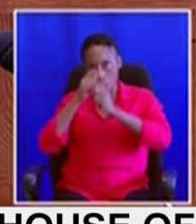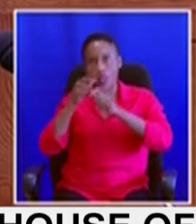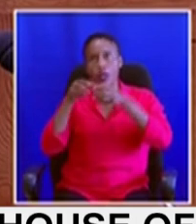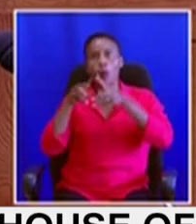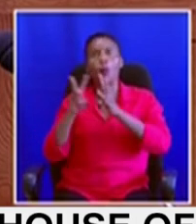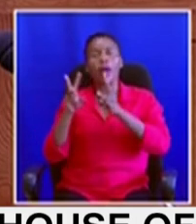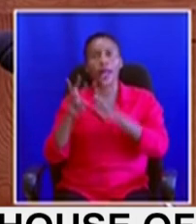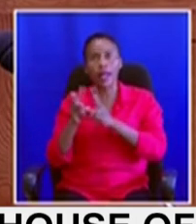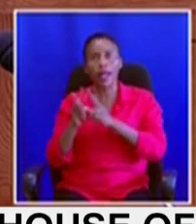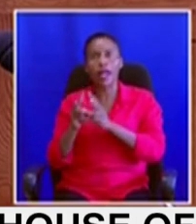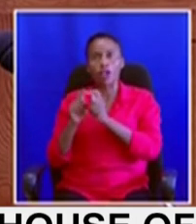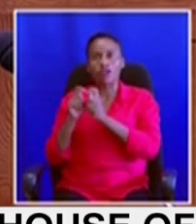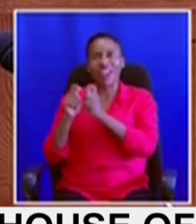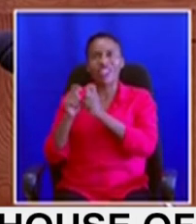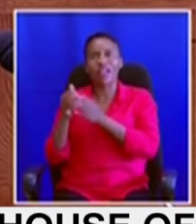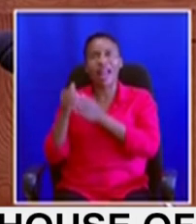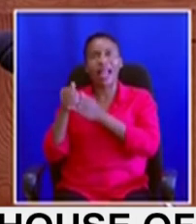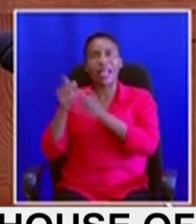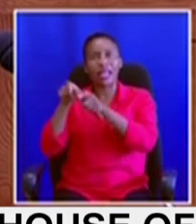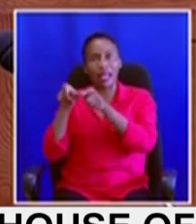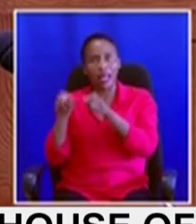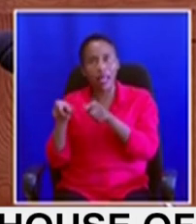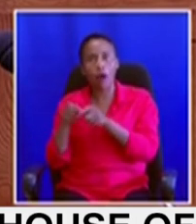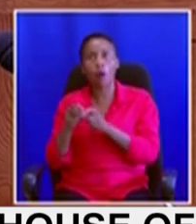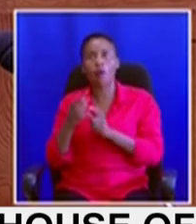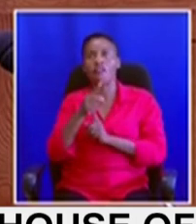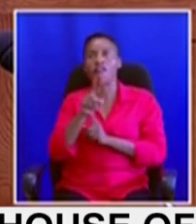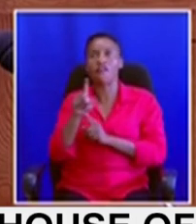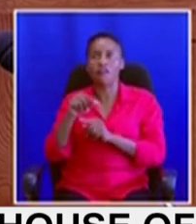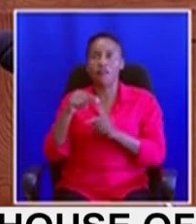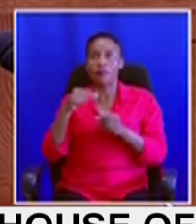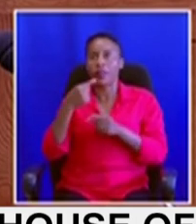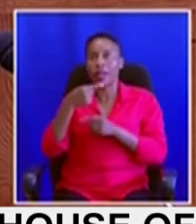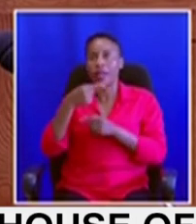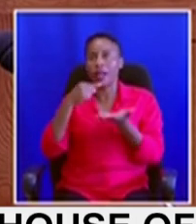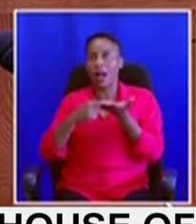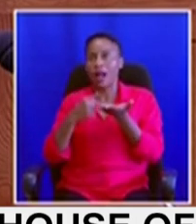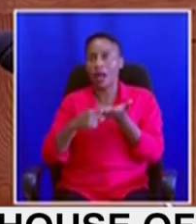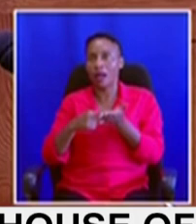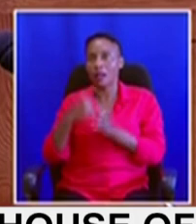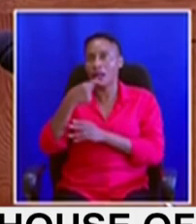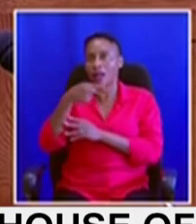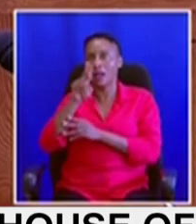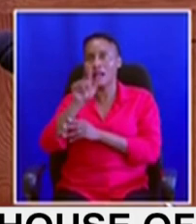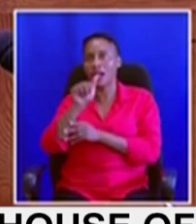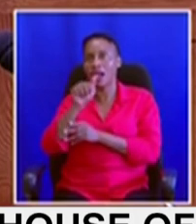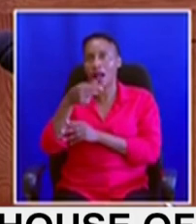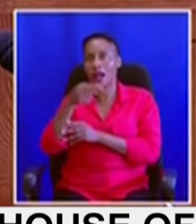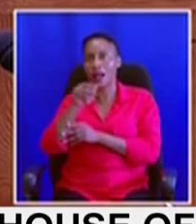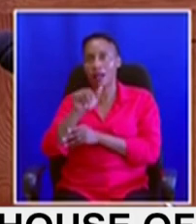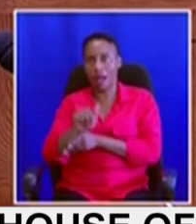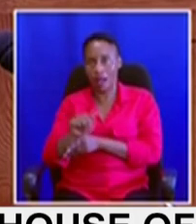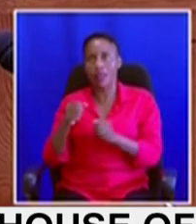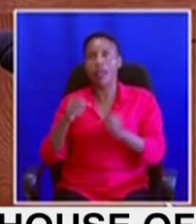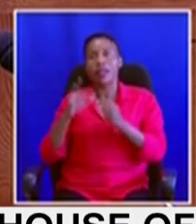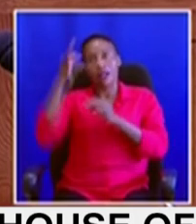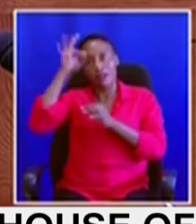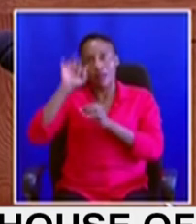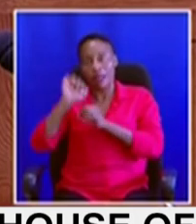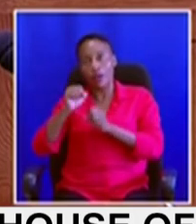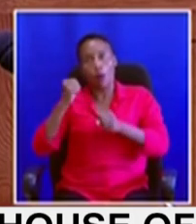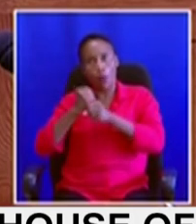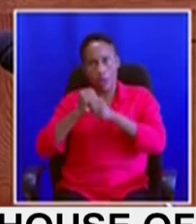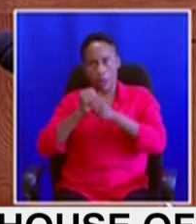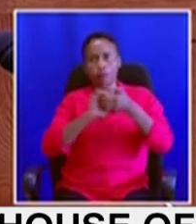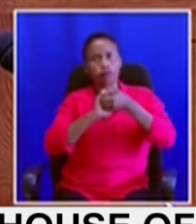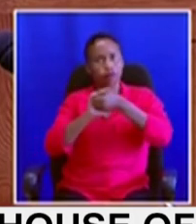which the traditional leaders of Ghana and their government work hand in hand on